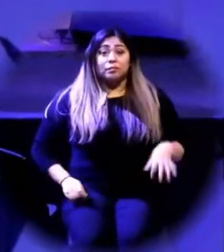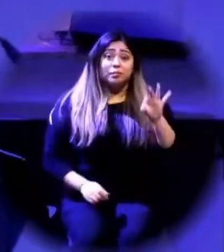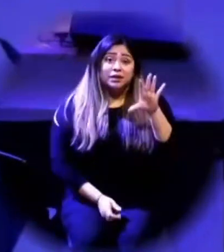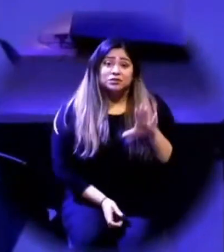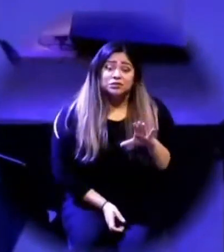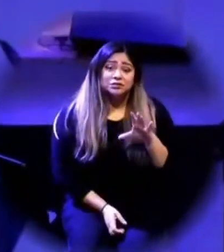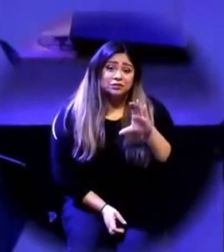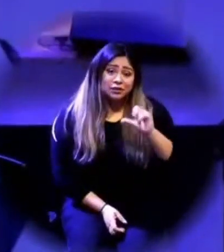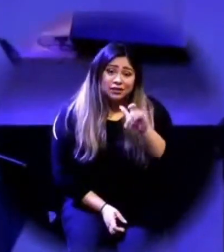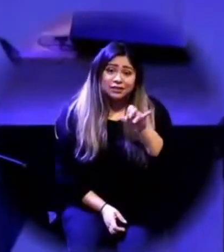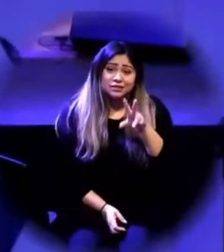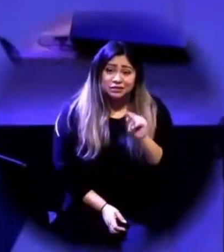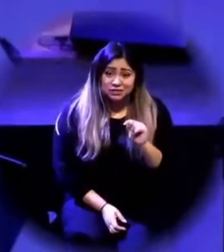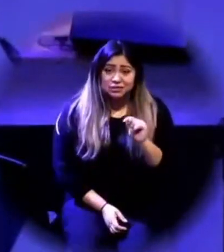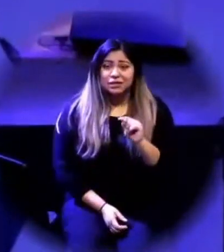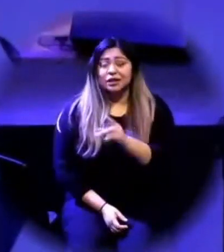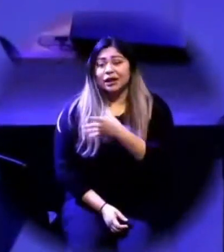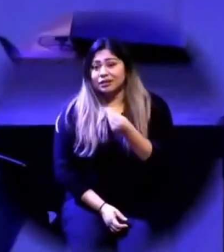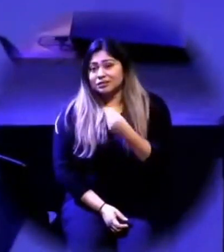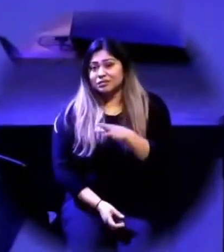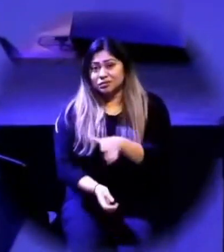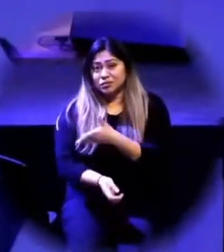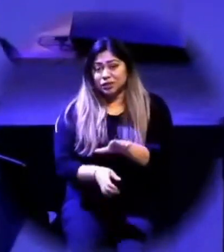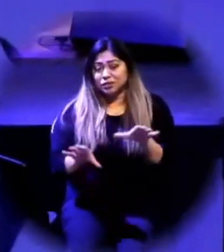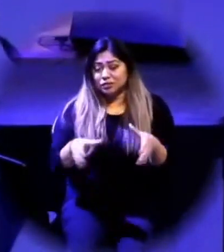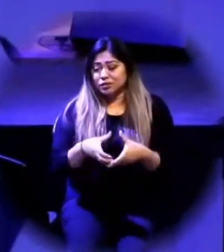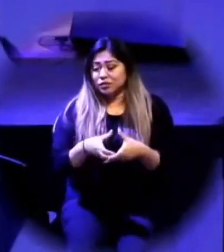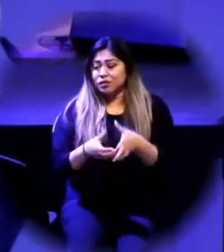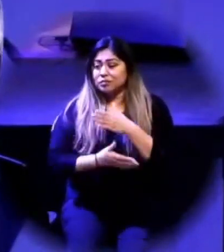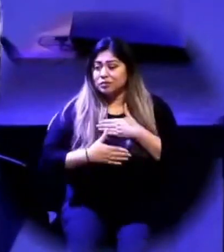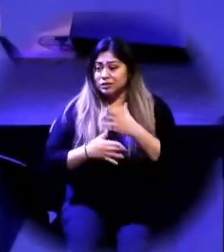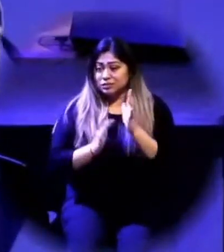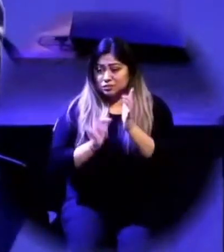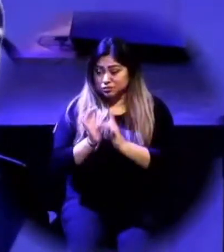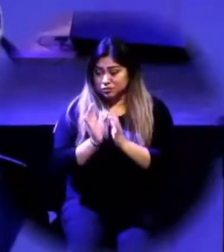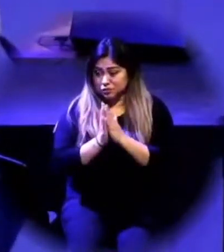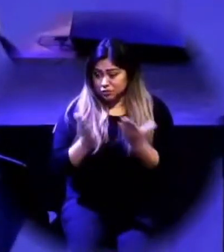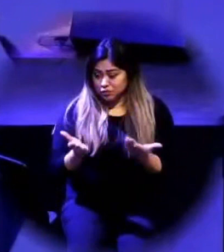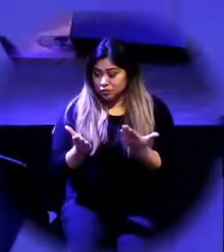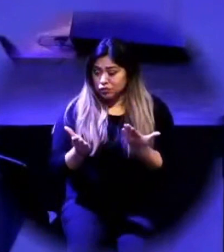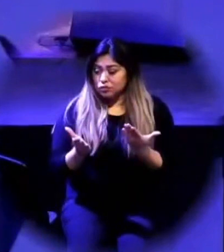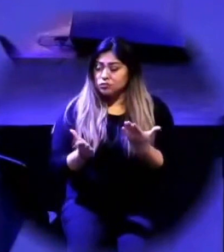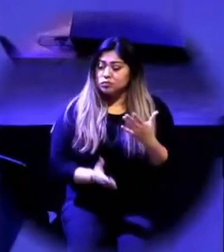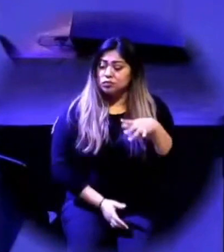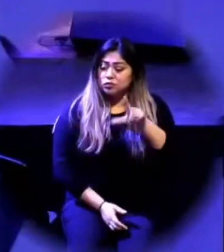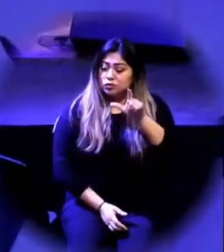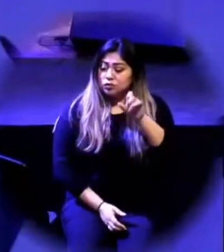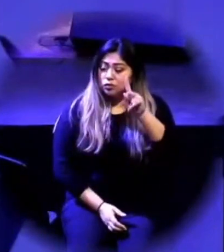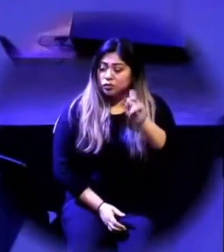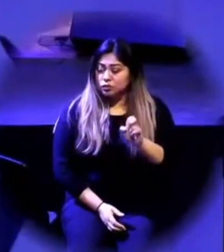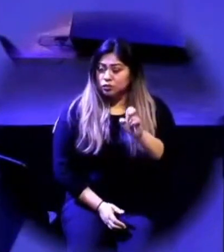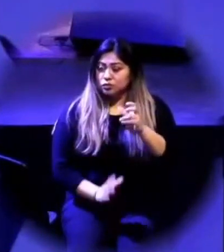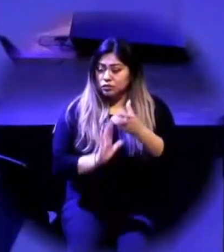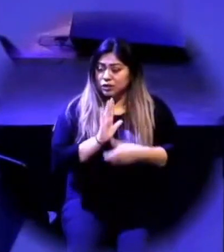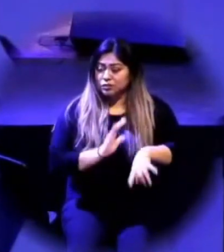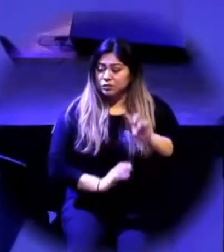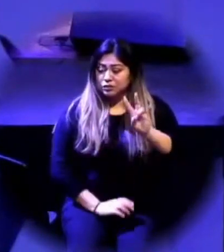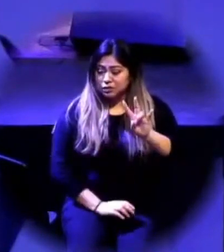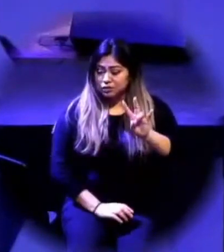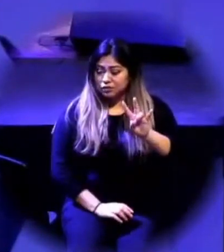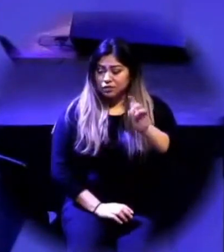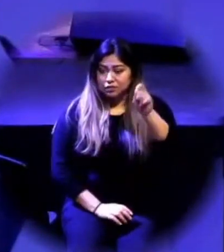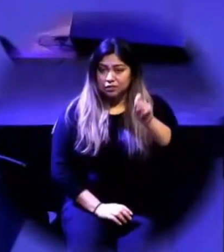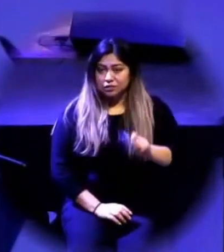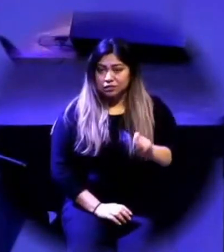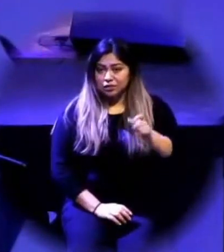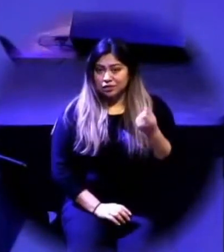You would open your copy of God's Word to Luke chapter 7, verses 11 through 17. Luke chapter 7. We're going